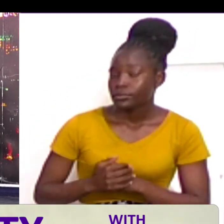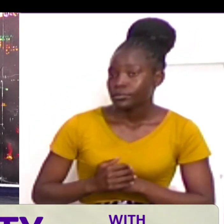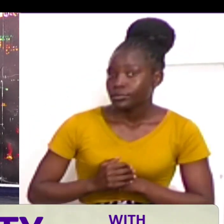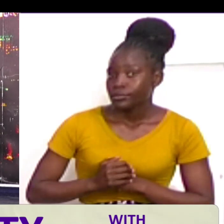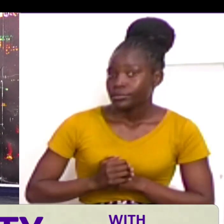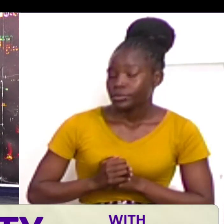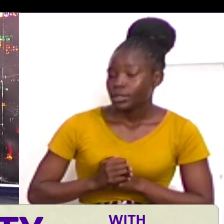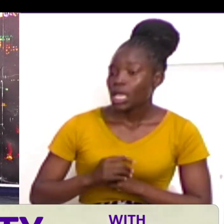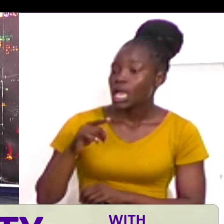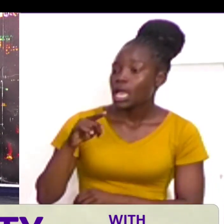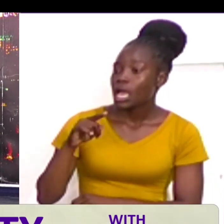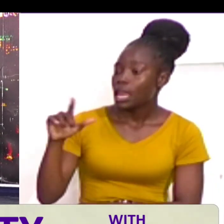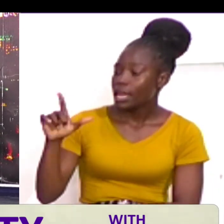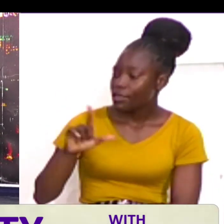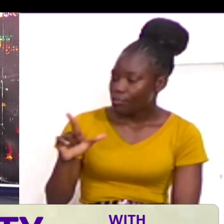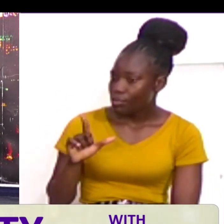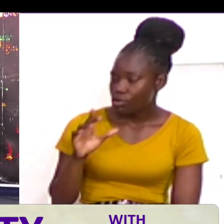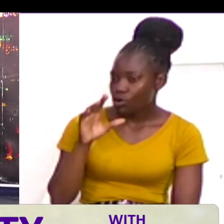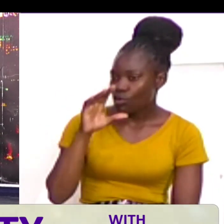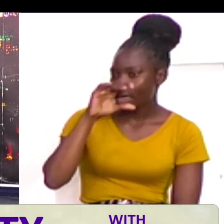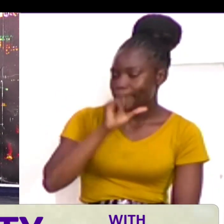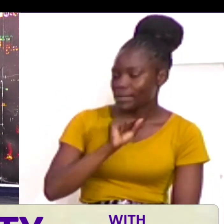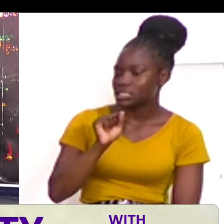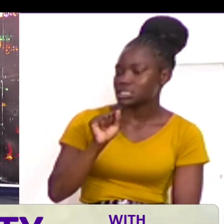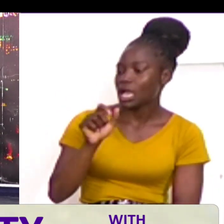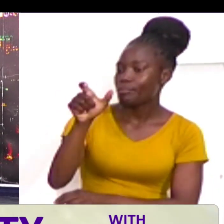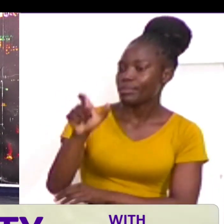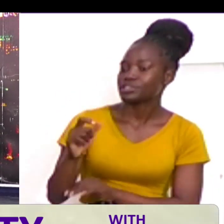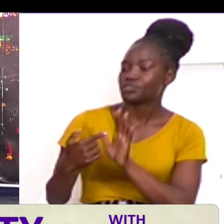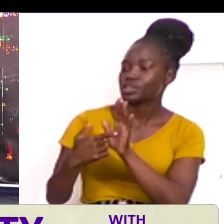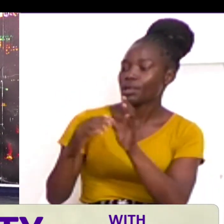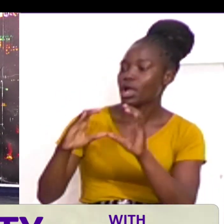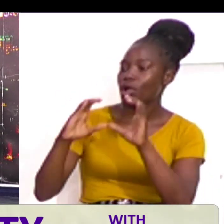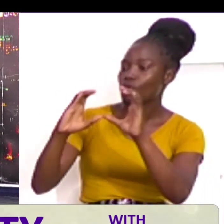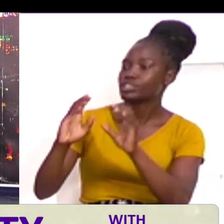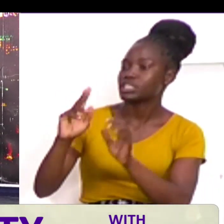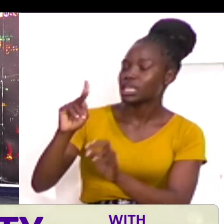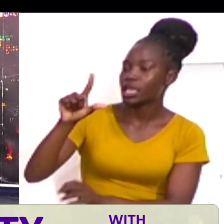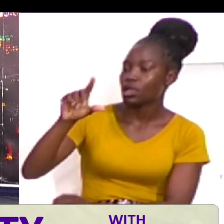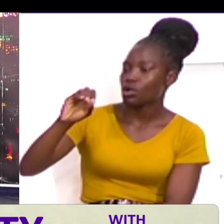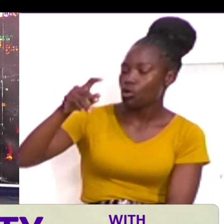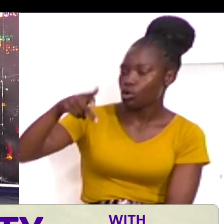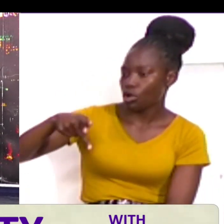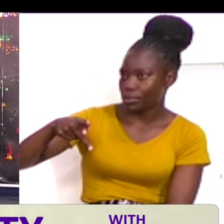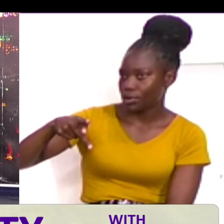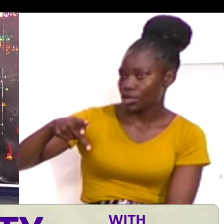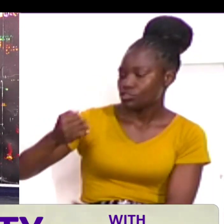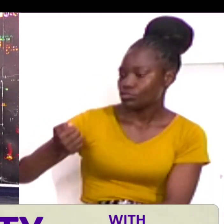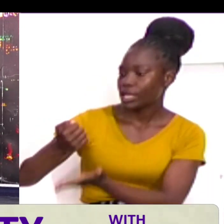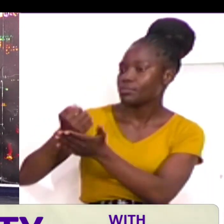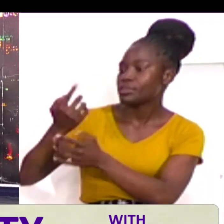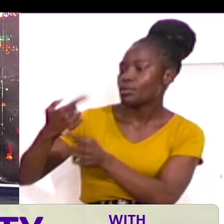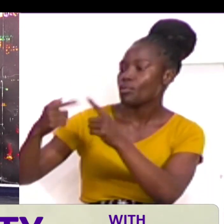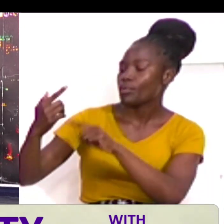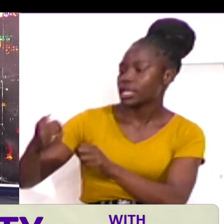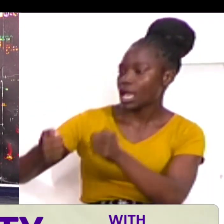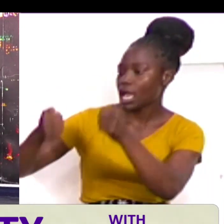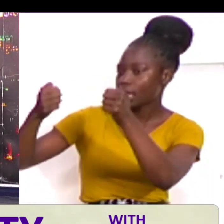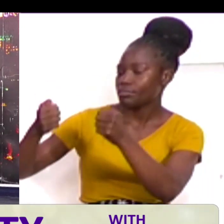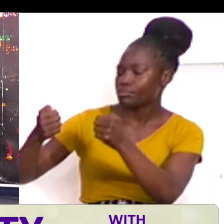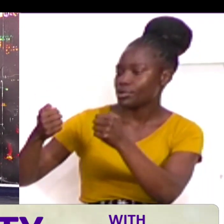they were lacking a person like Klopp, a coach like Klopp, to give them at least the cup. You see,